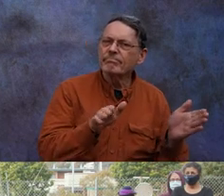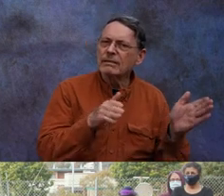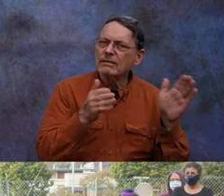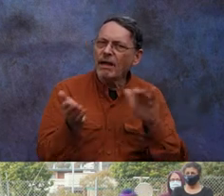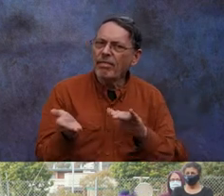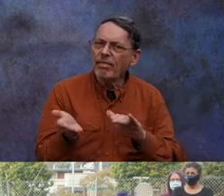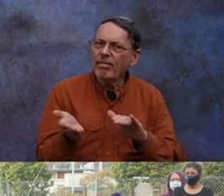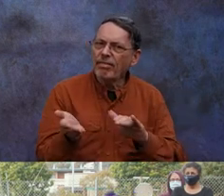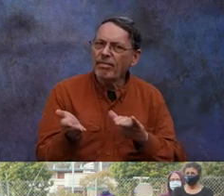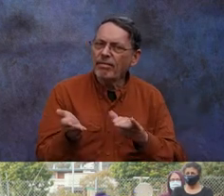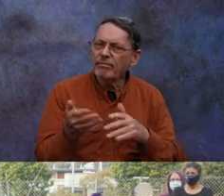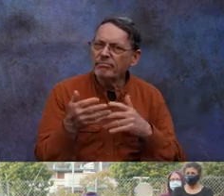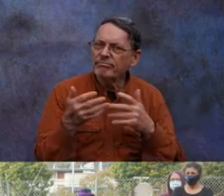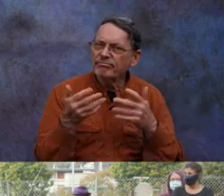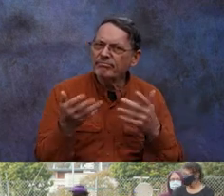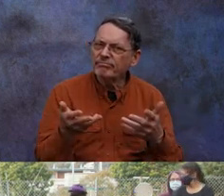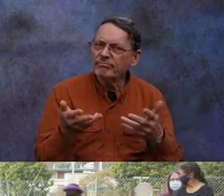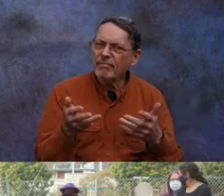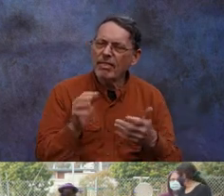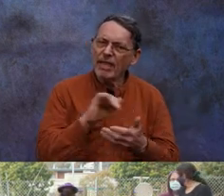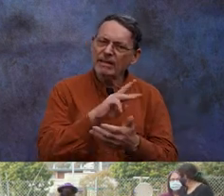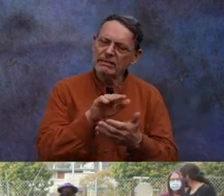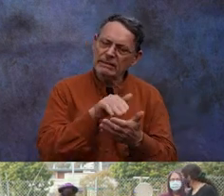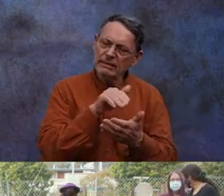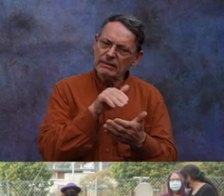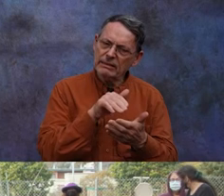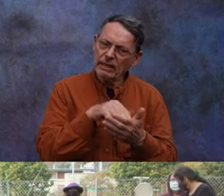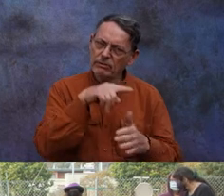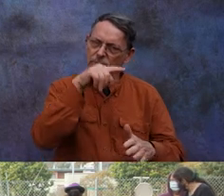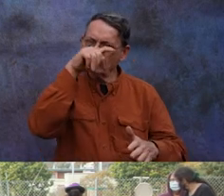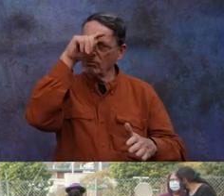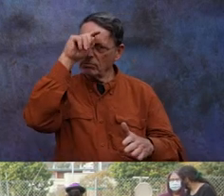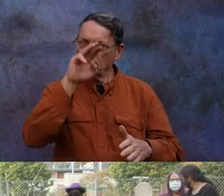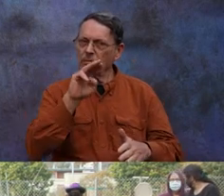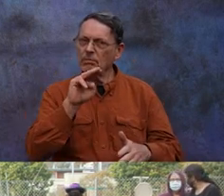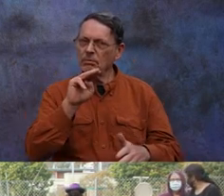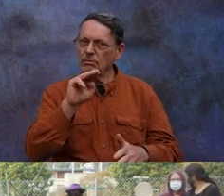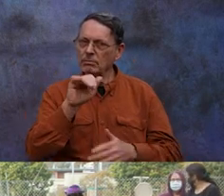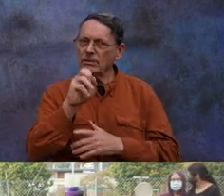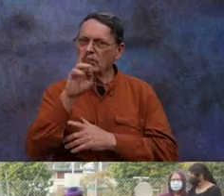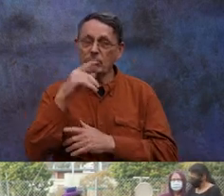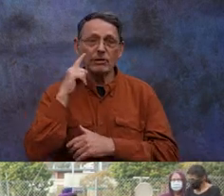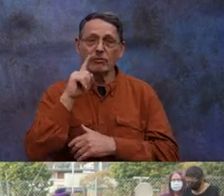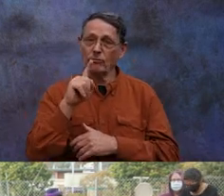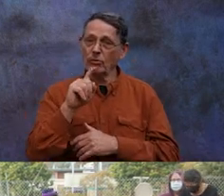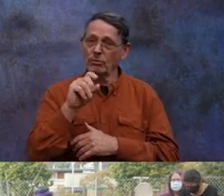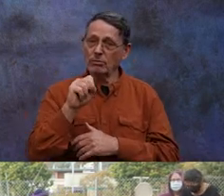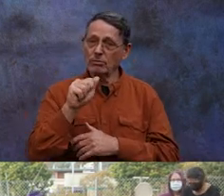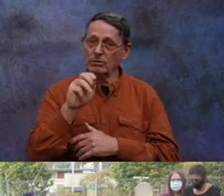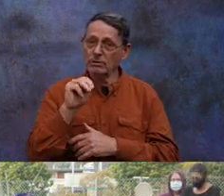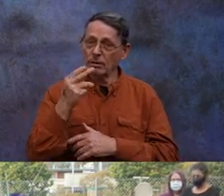Death is the central mystery of Samhain, and